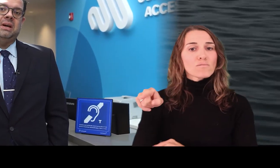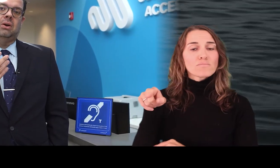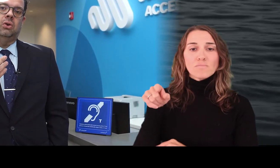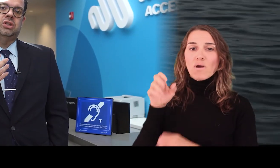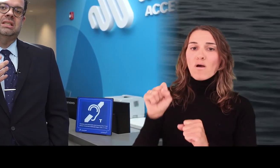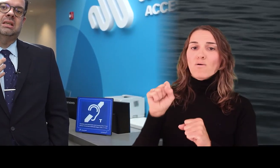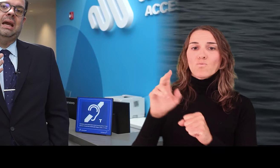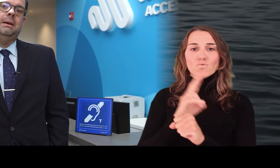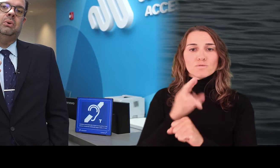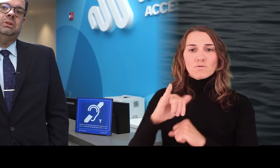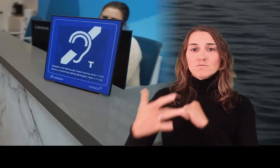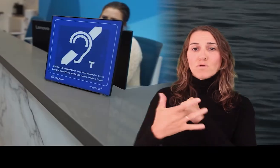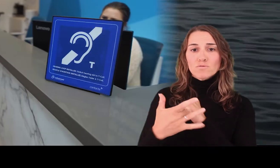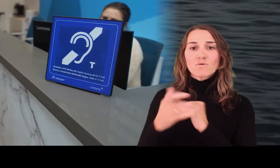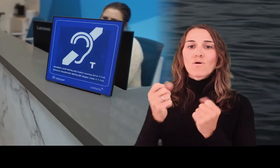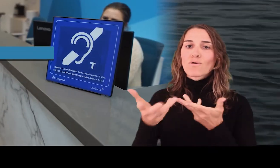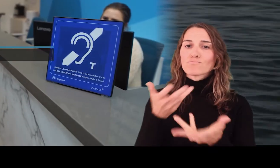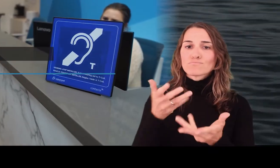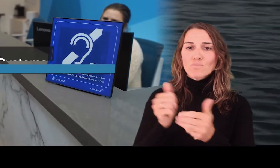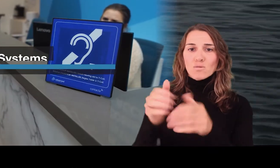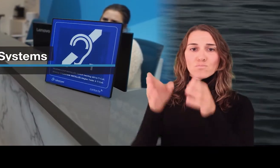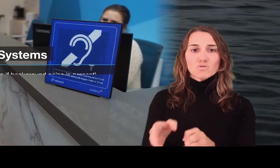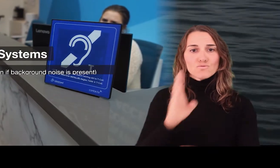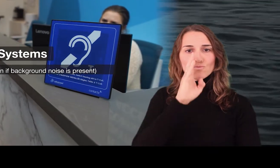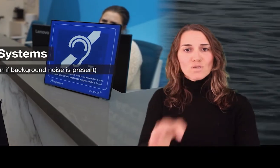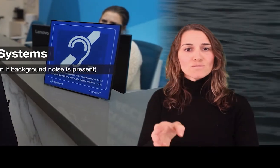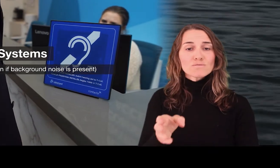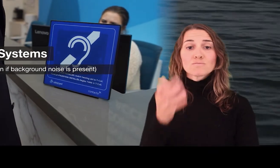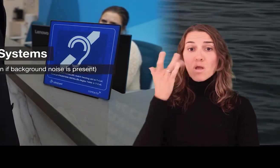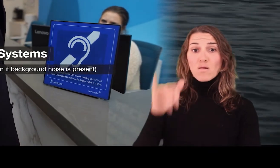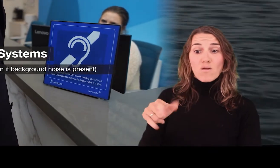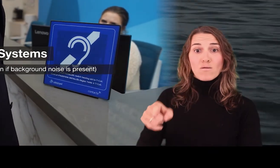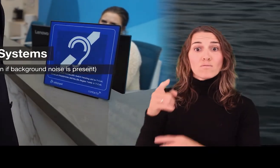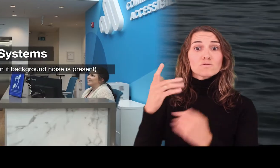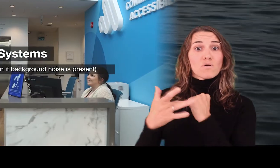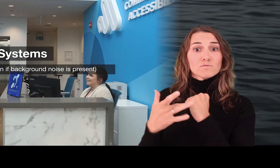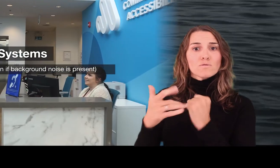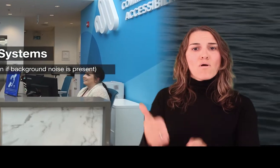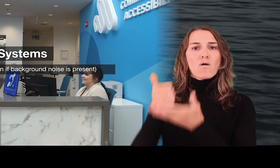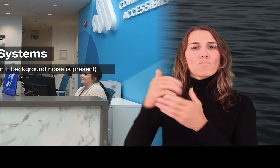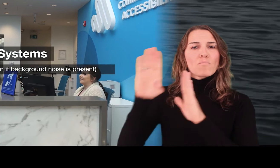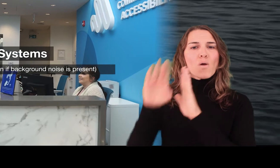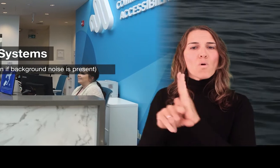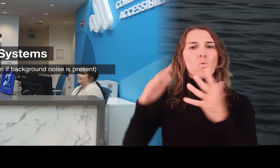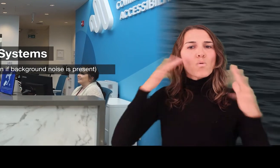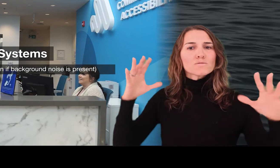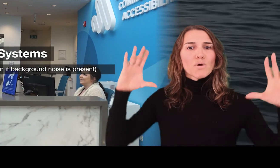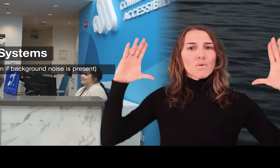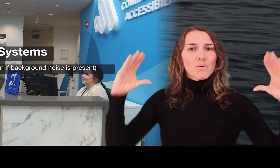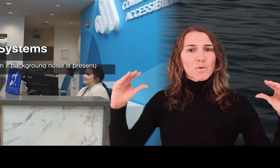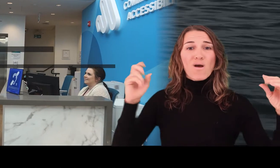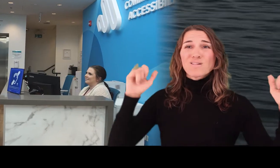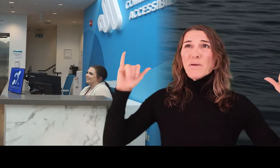or both technologies to able to hear the person directly. So it filters out the background noise, it filters out any other